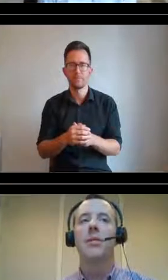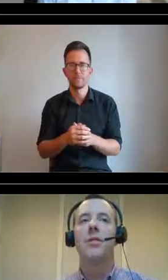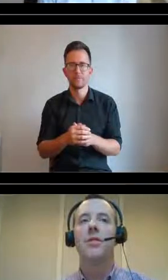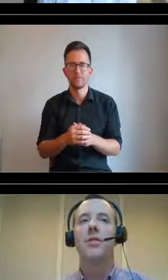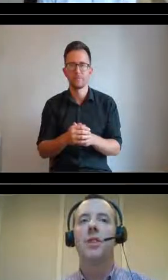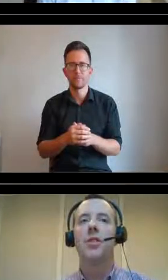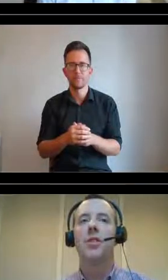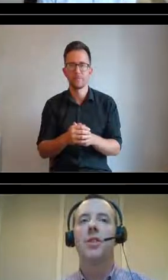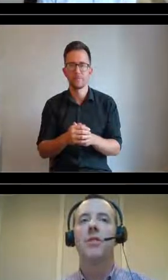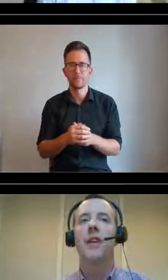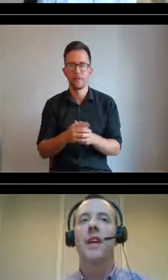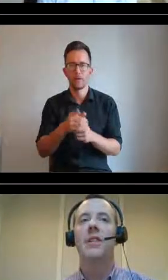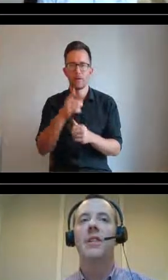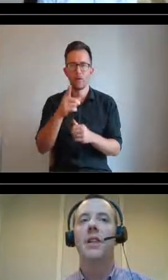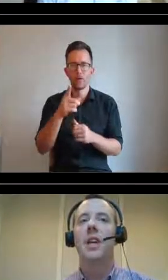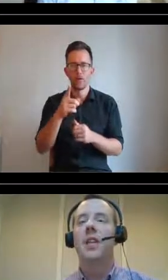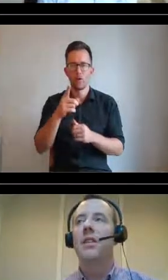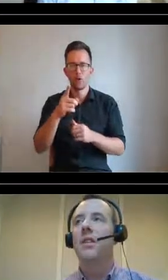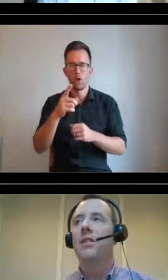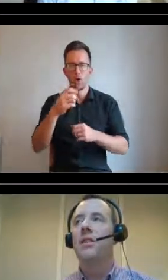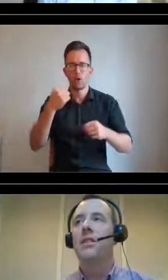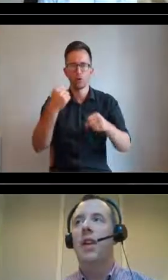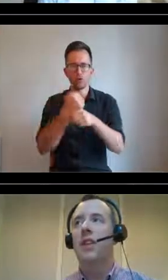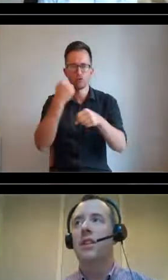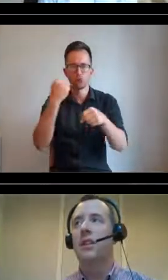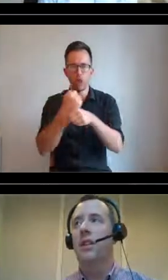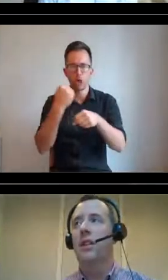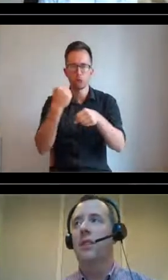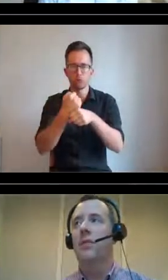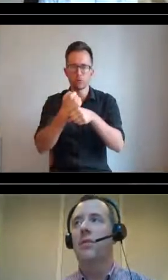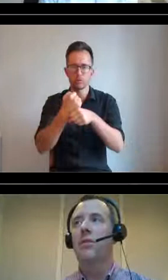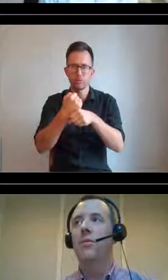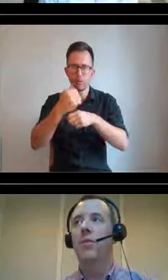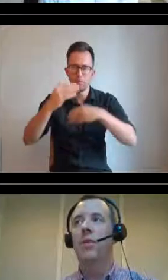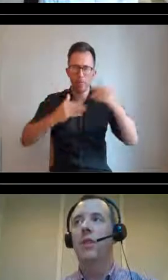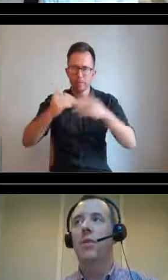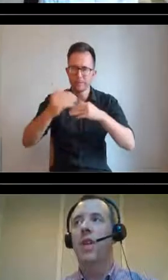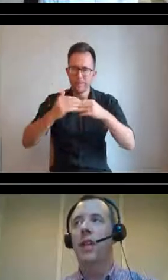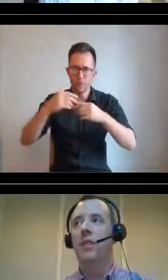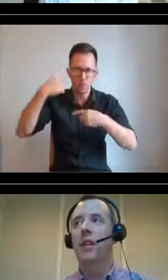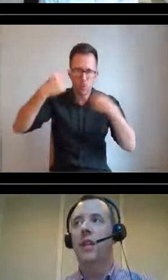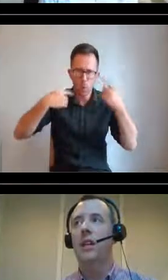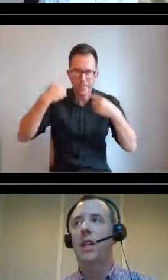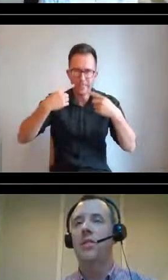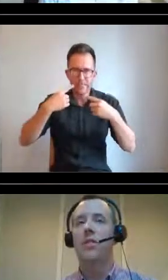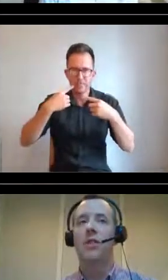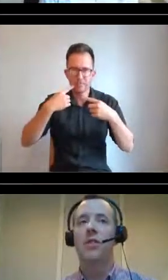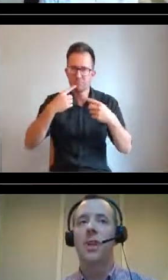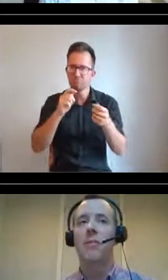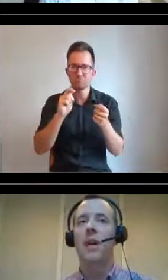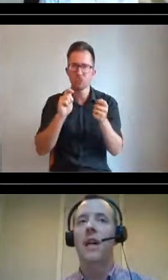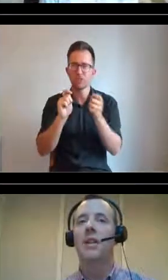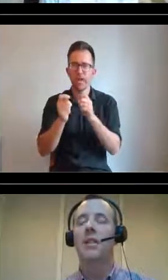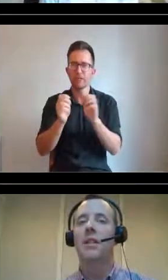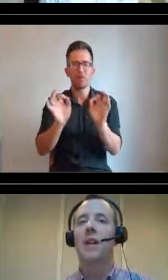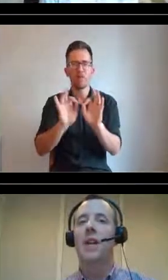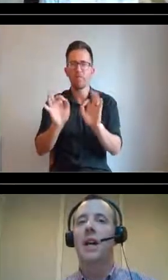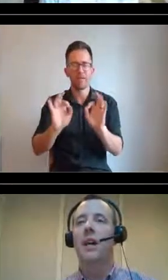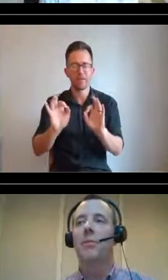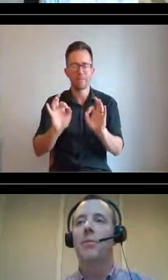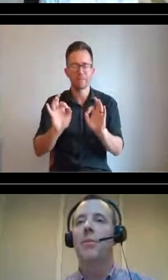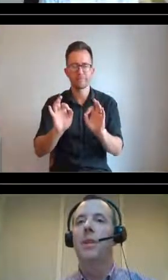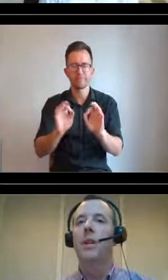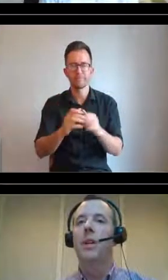In terms of construction effects, this change will not change the construction impacts.